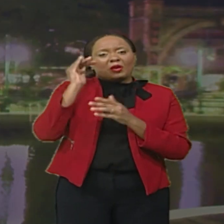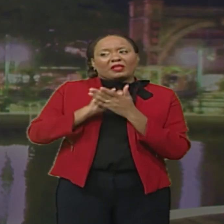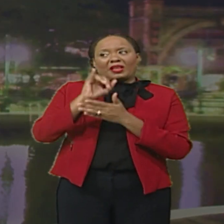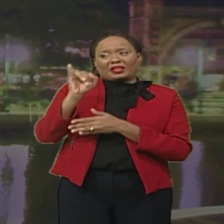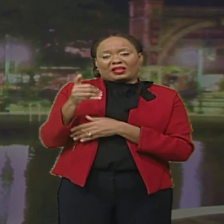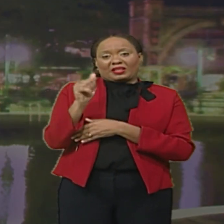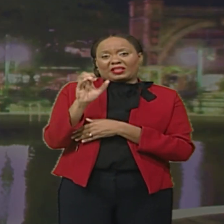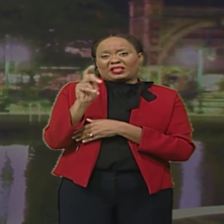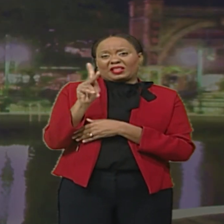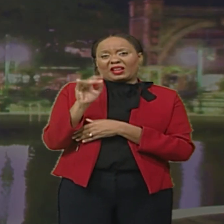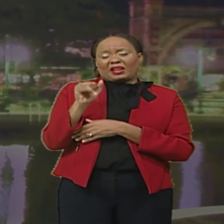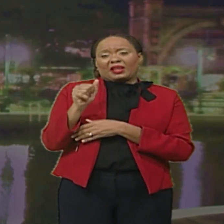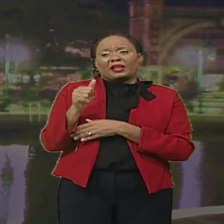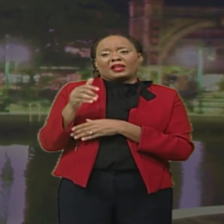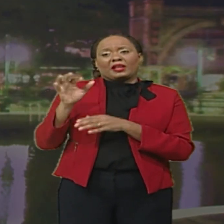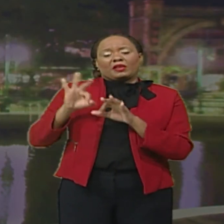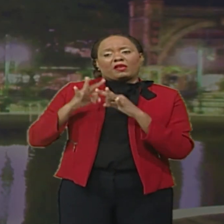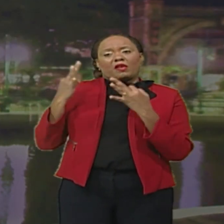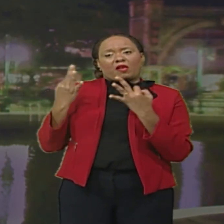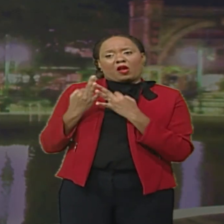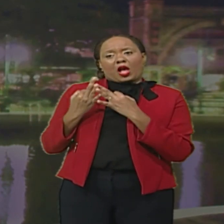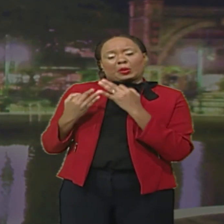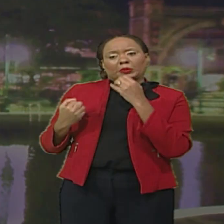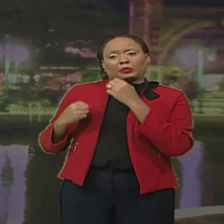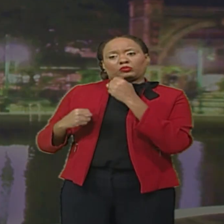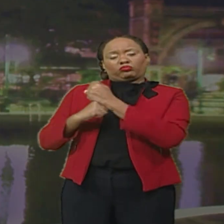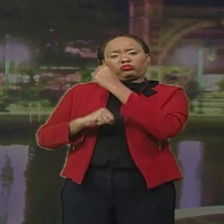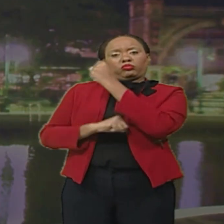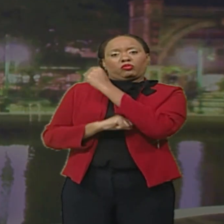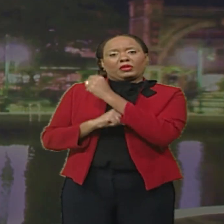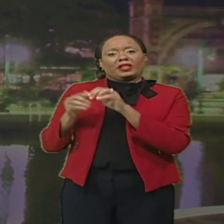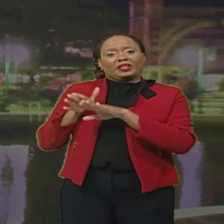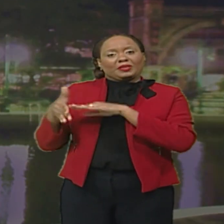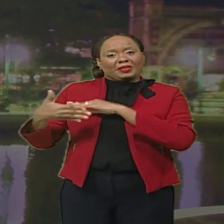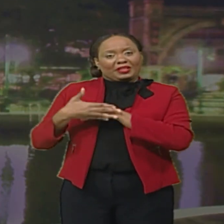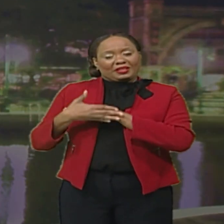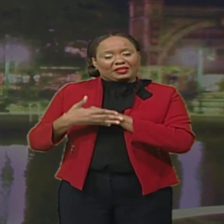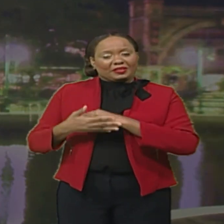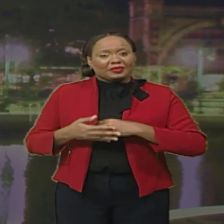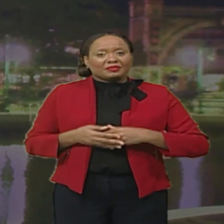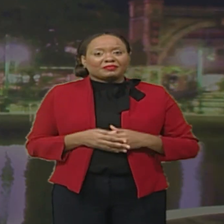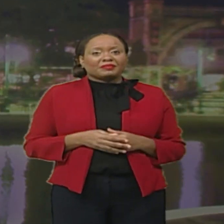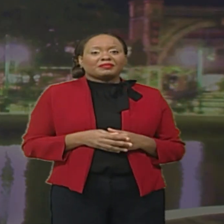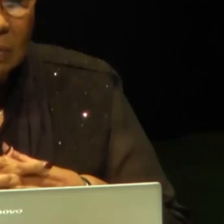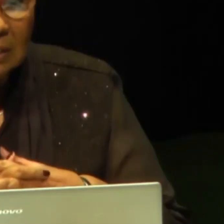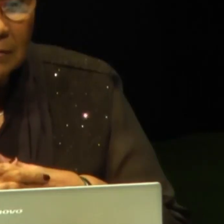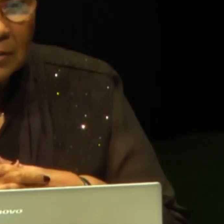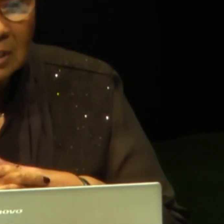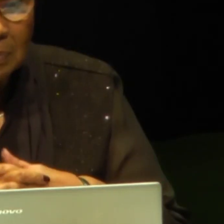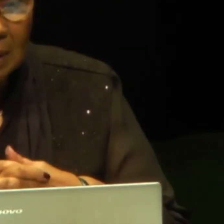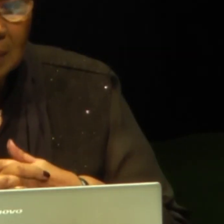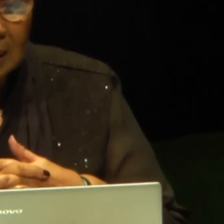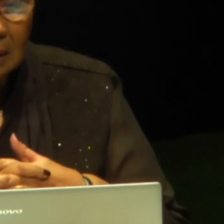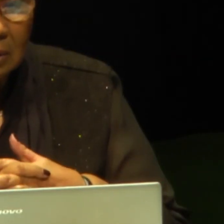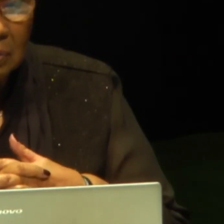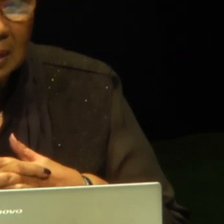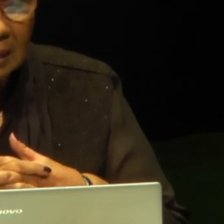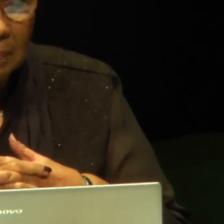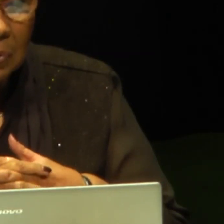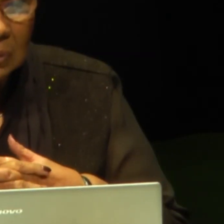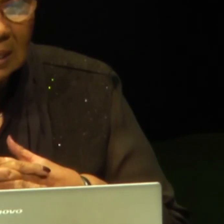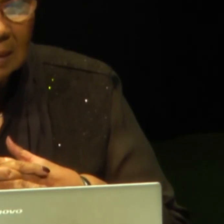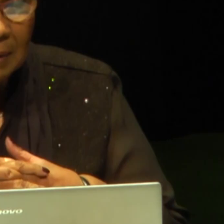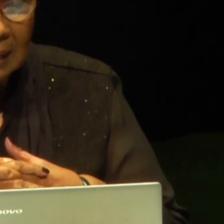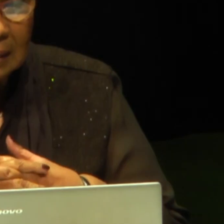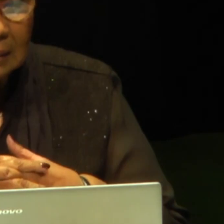Jamaican roots. She says he was an entertainer of many firsts. He was the first Barbadian to create